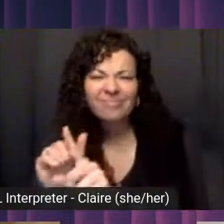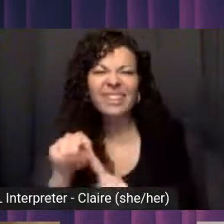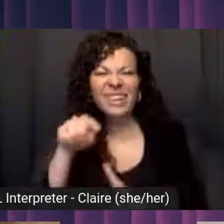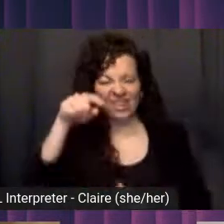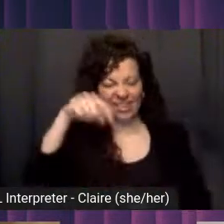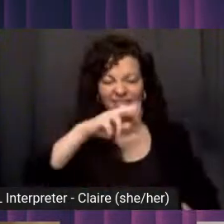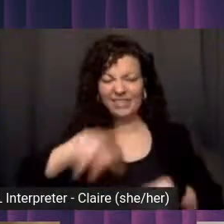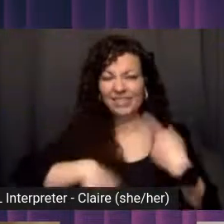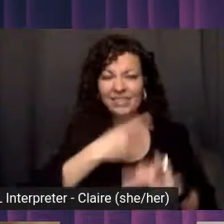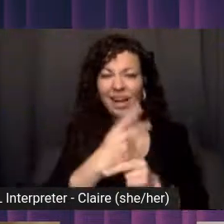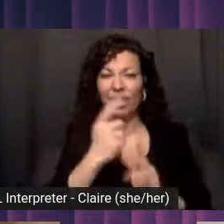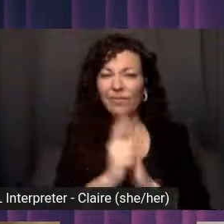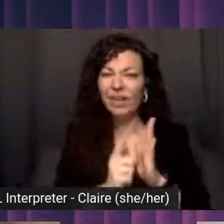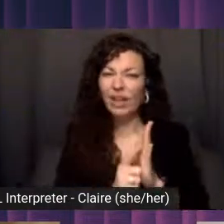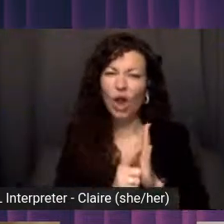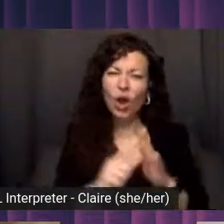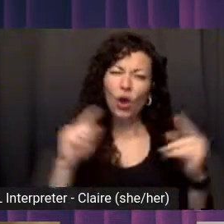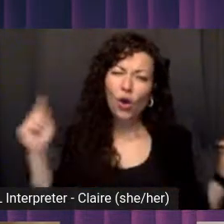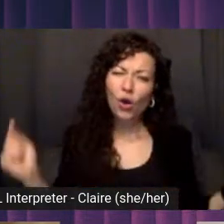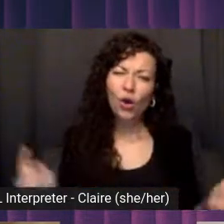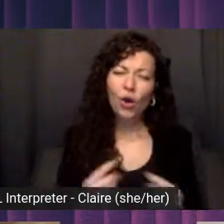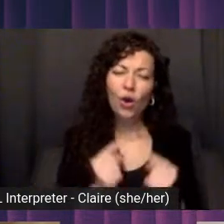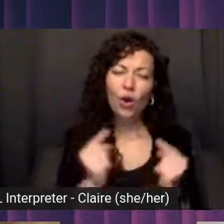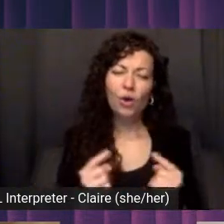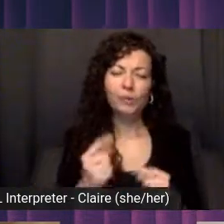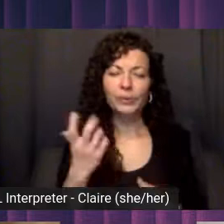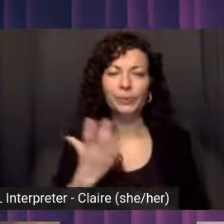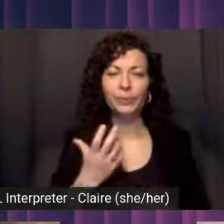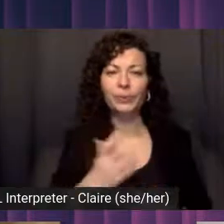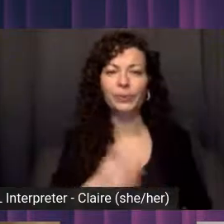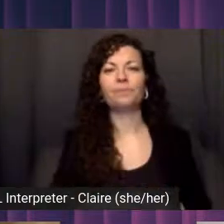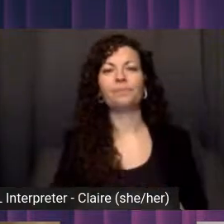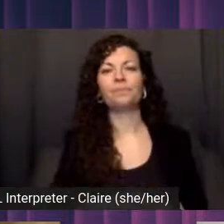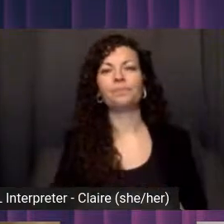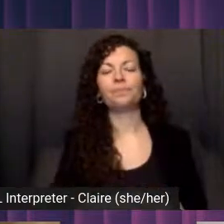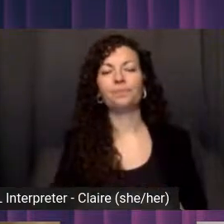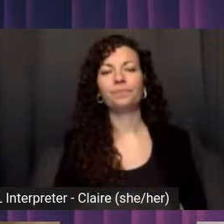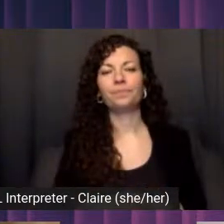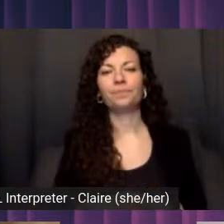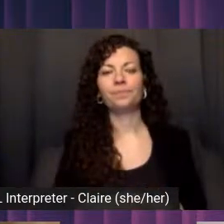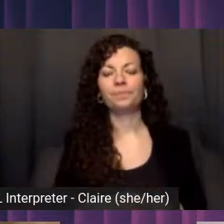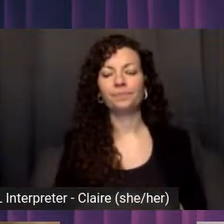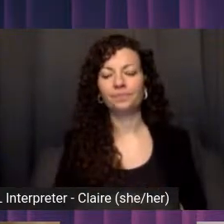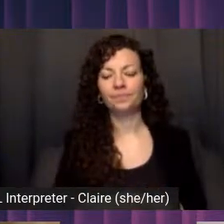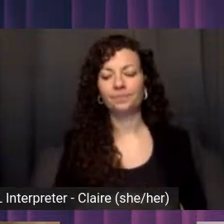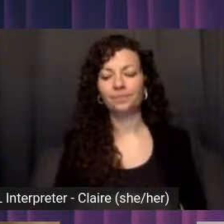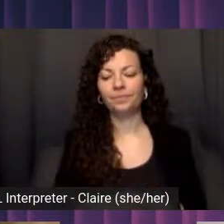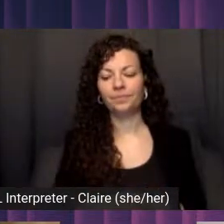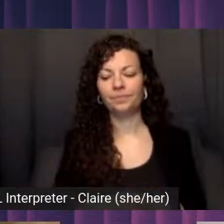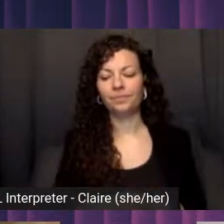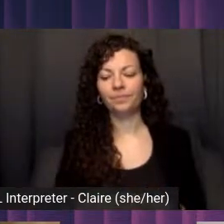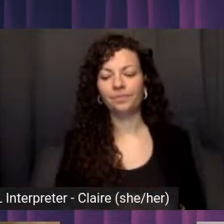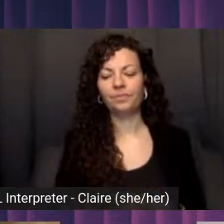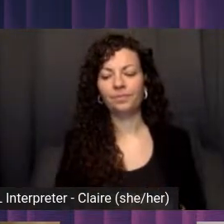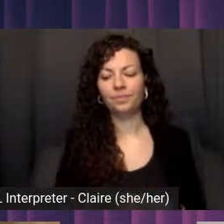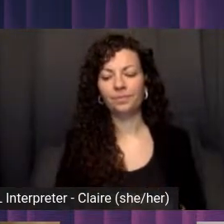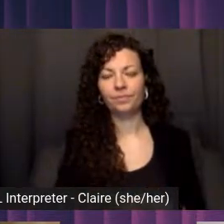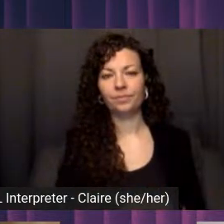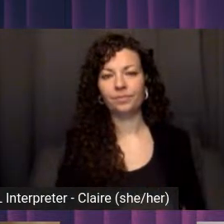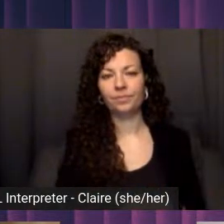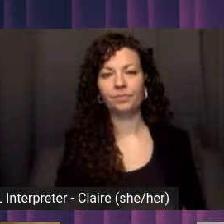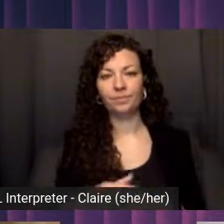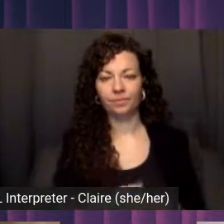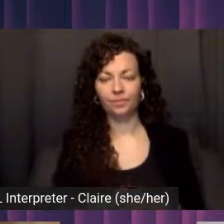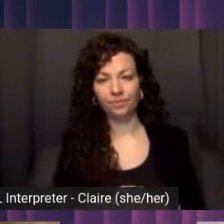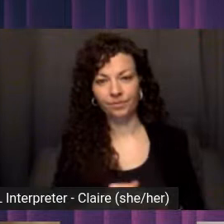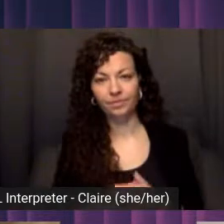If there's one thing that you can identify, like a change that you'd like to see in the awareness of